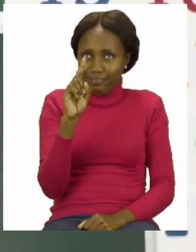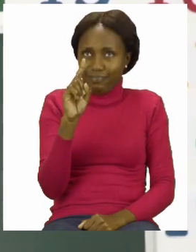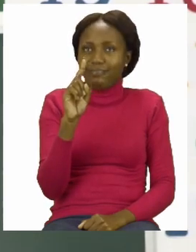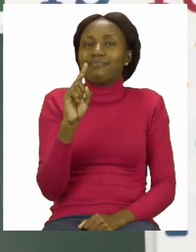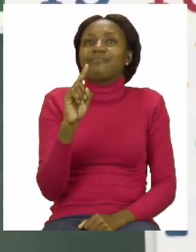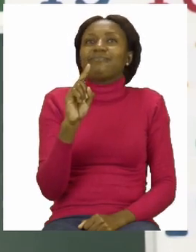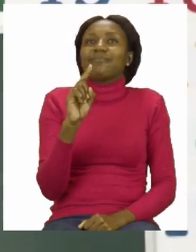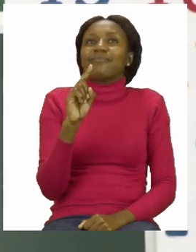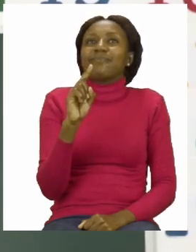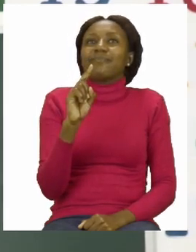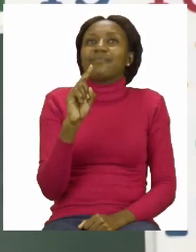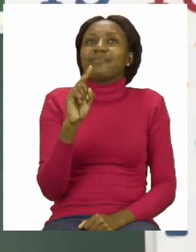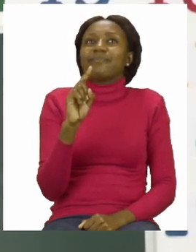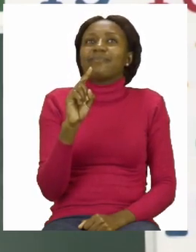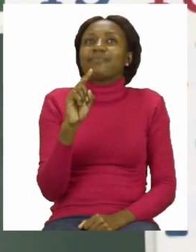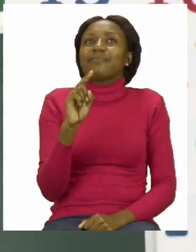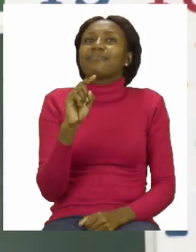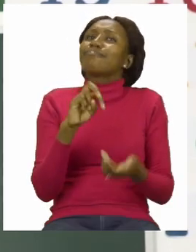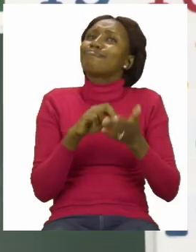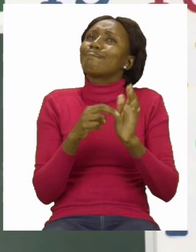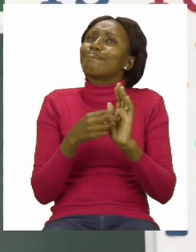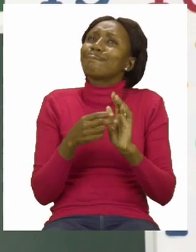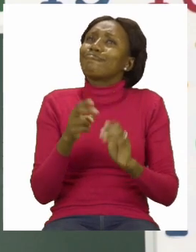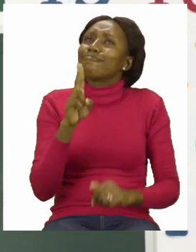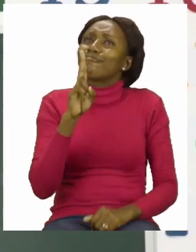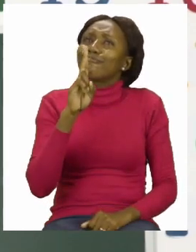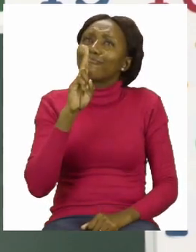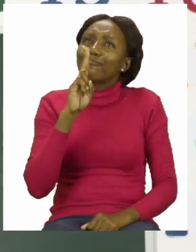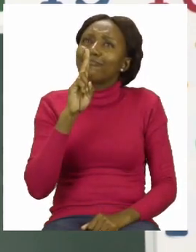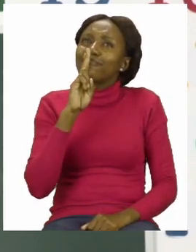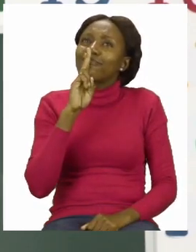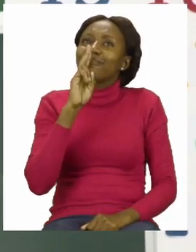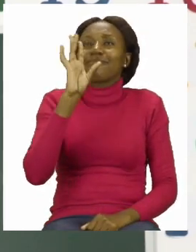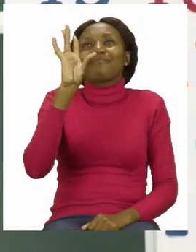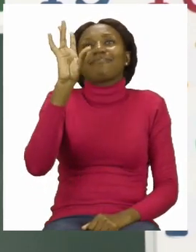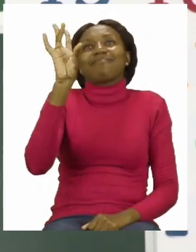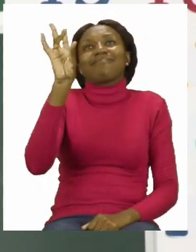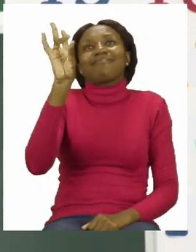1. So that means our answer is